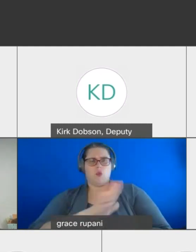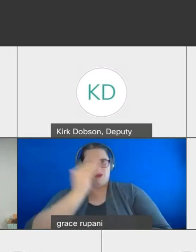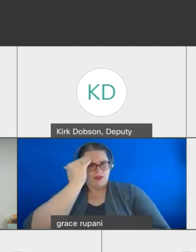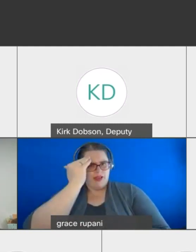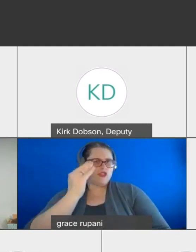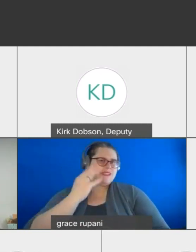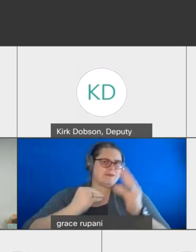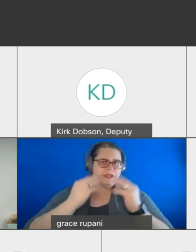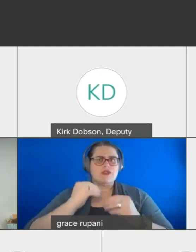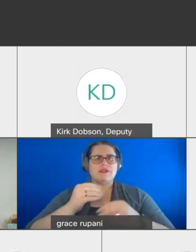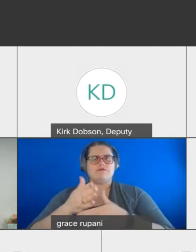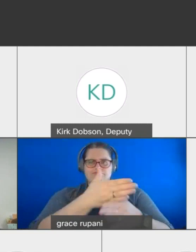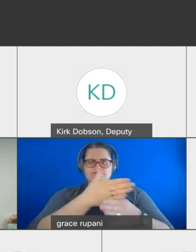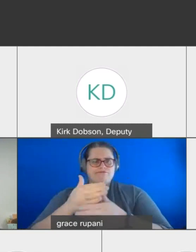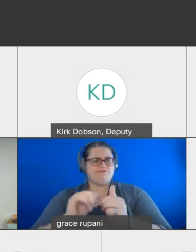So